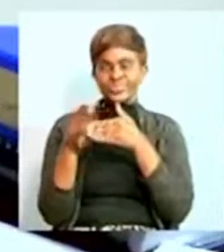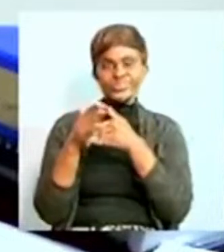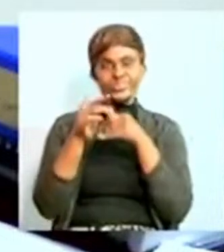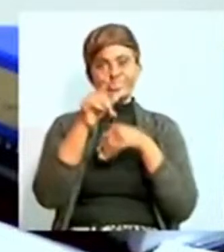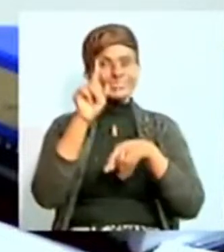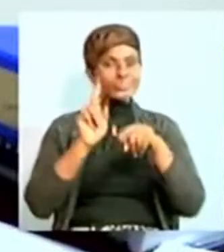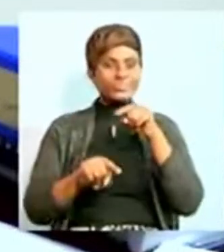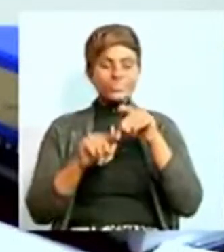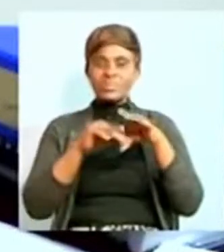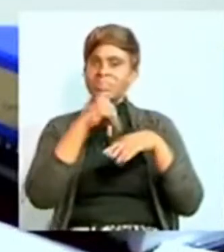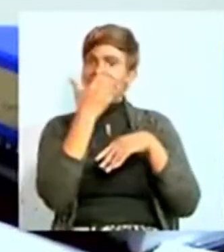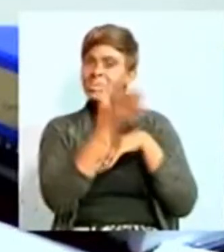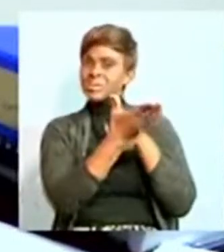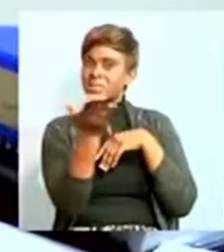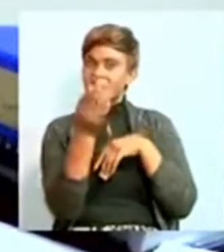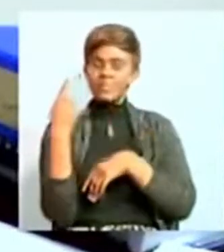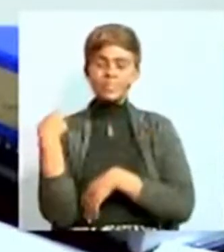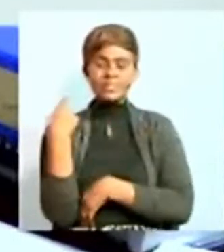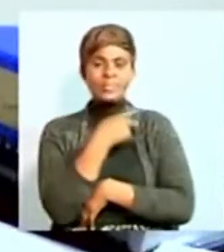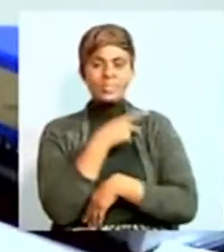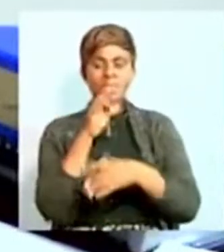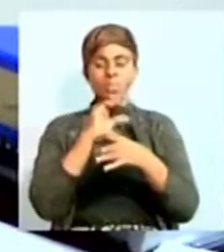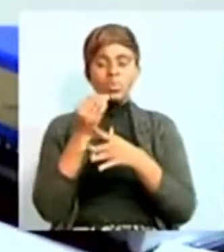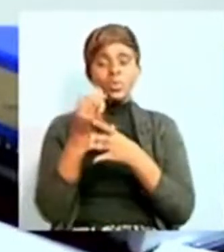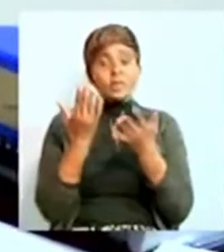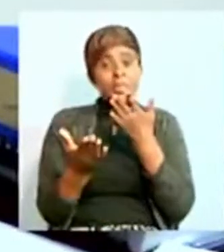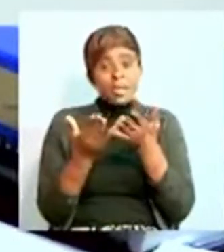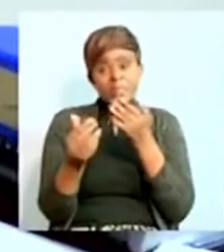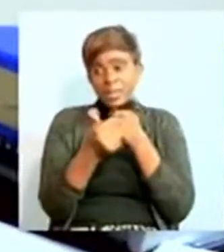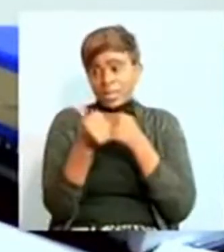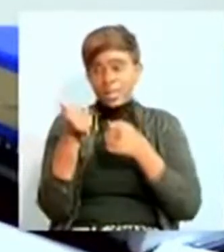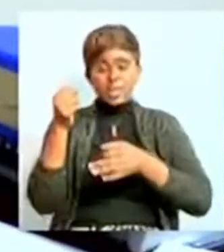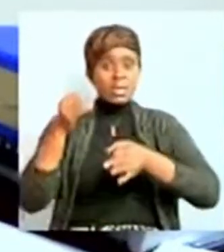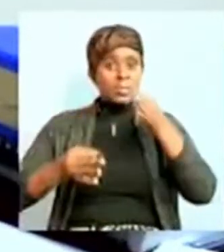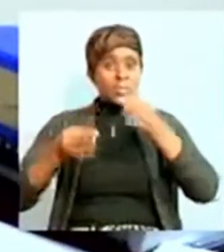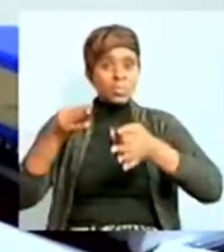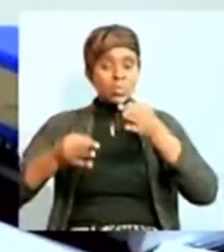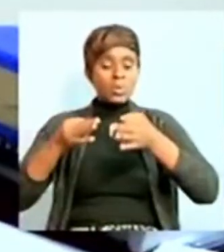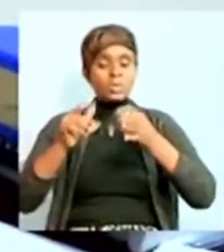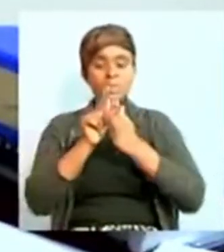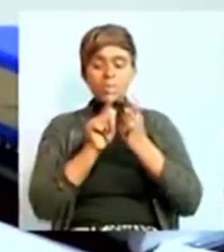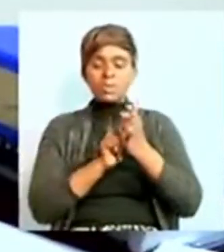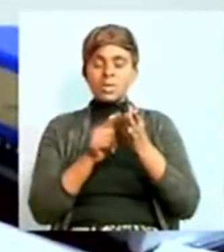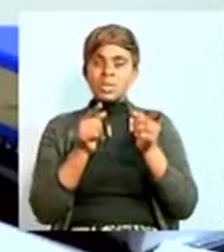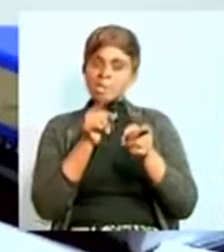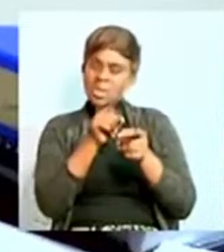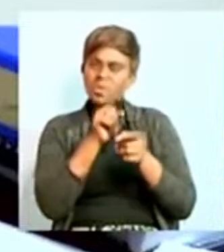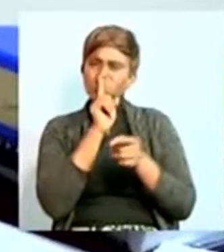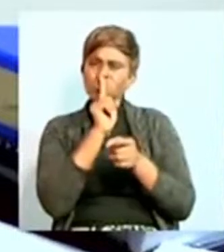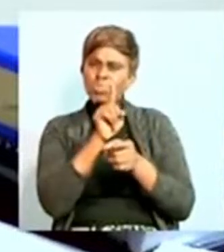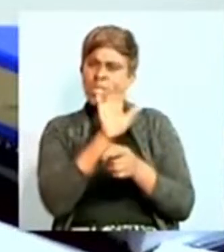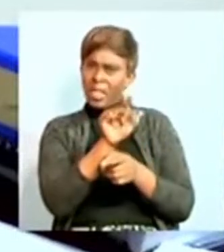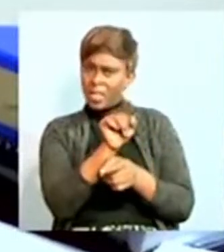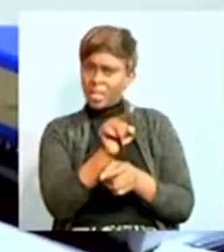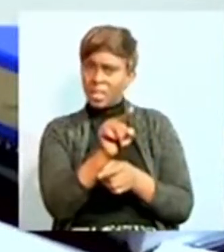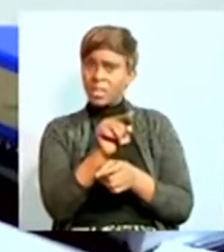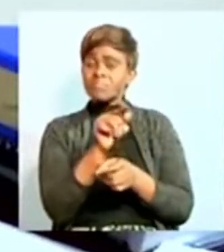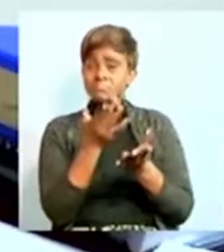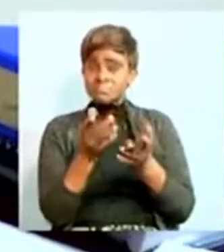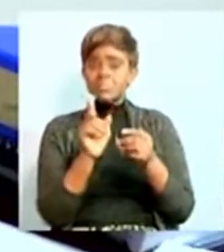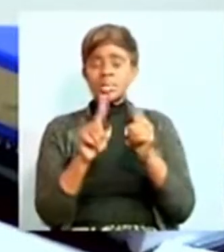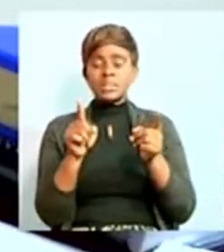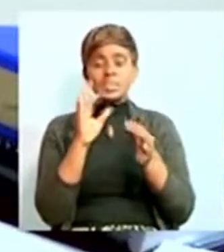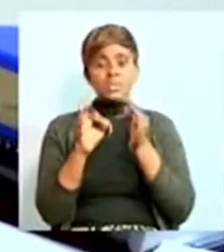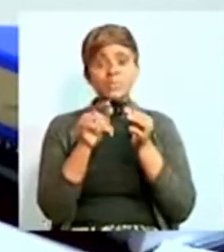you outside Parliament or indeed any courts of law, as long as it's factual.